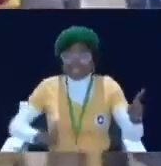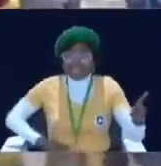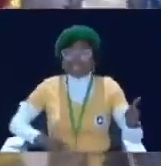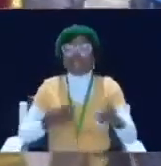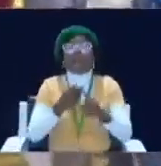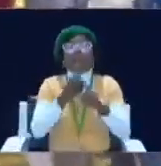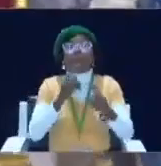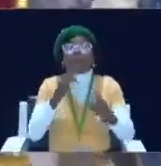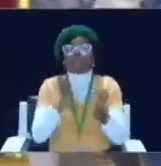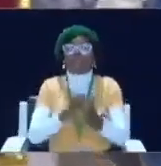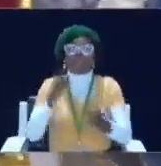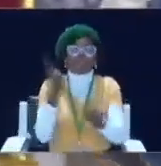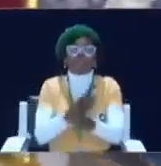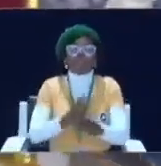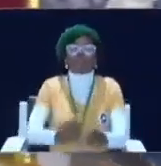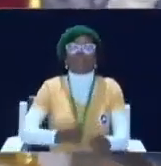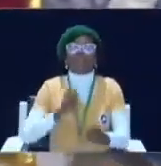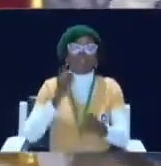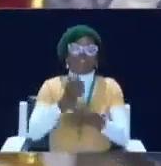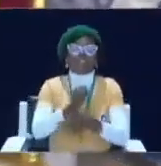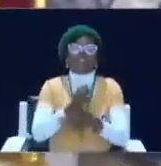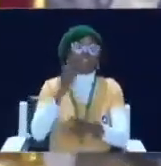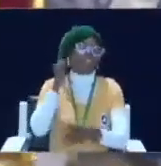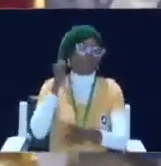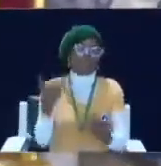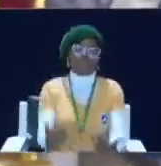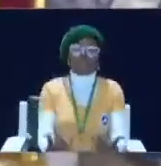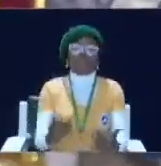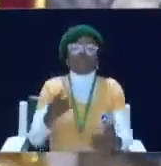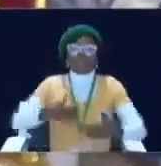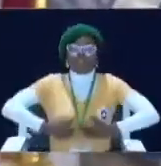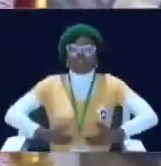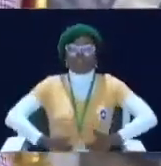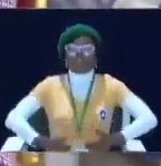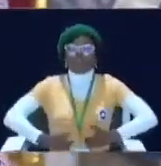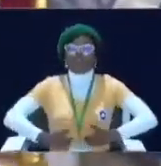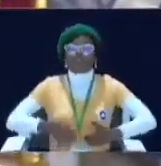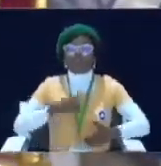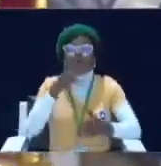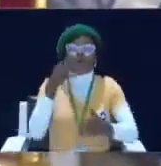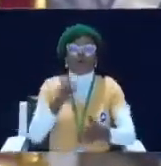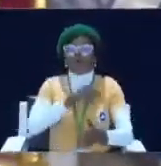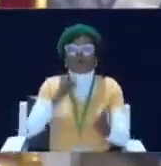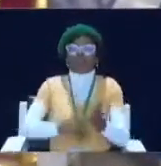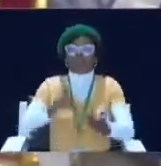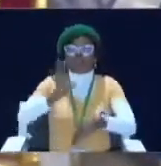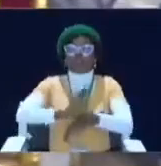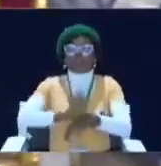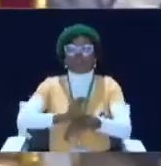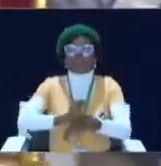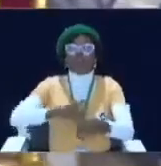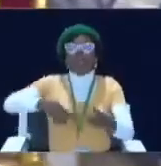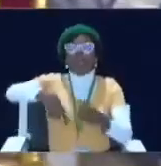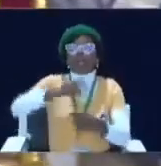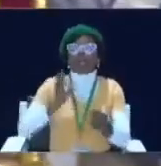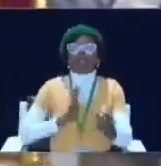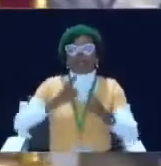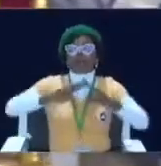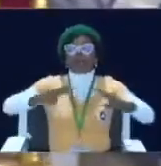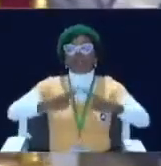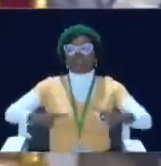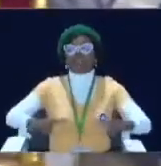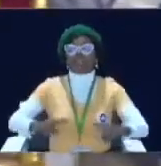Elisha, goes thus. The youths of this church around Elisha